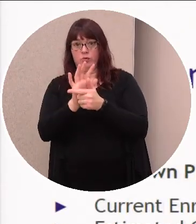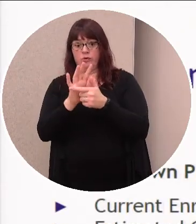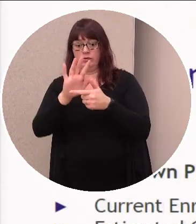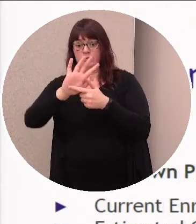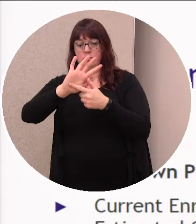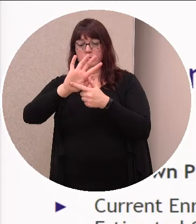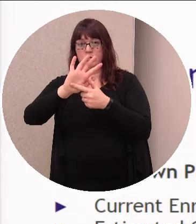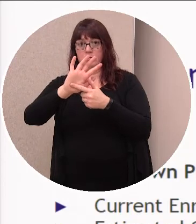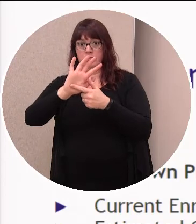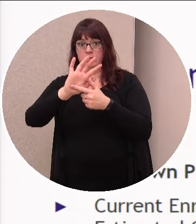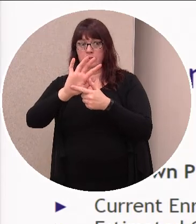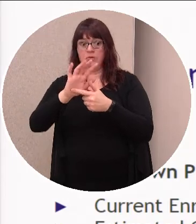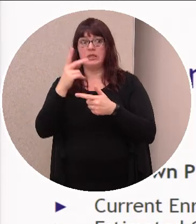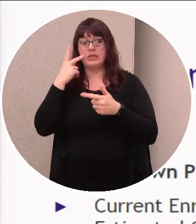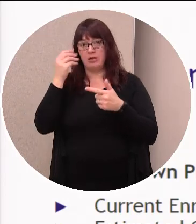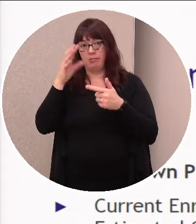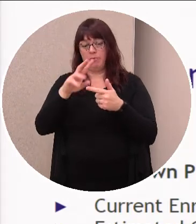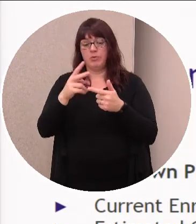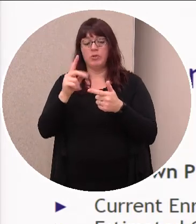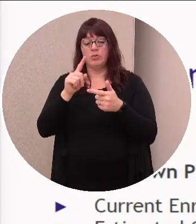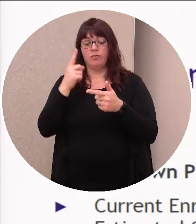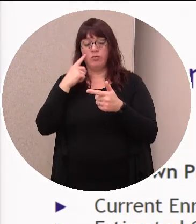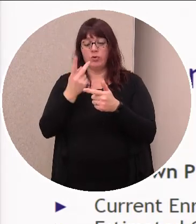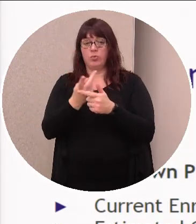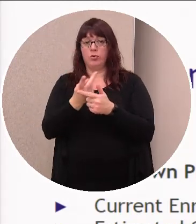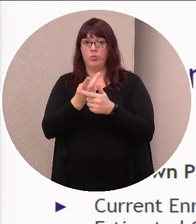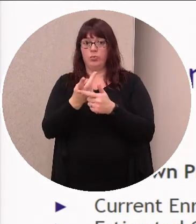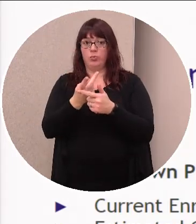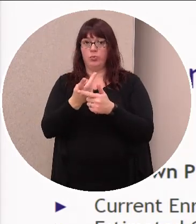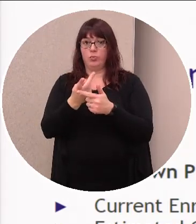See the information on these schools.